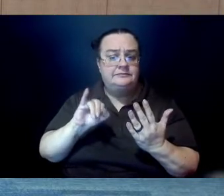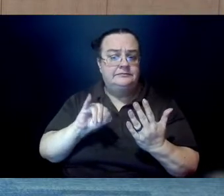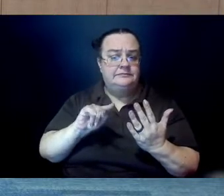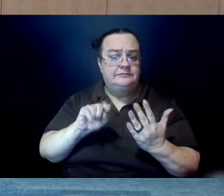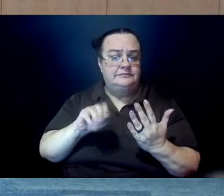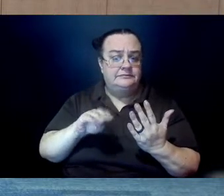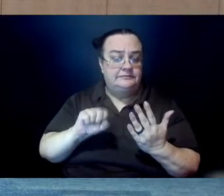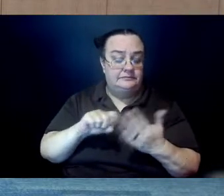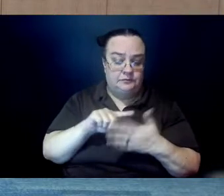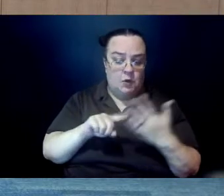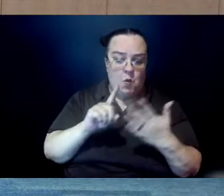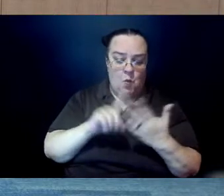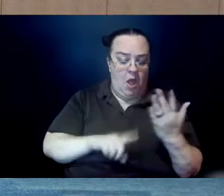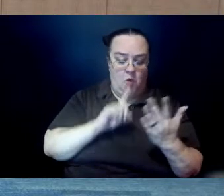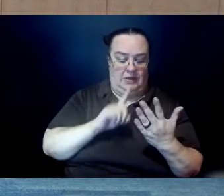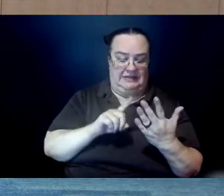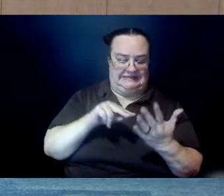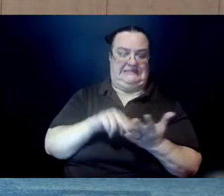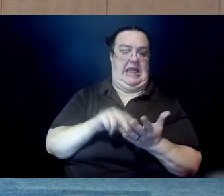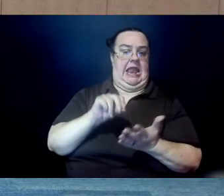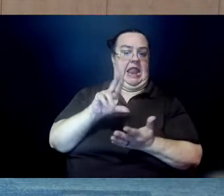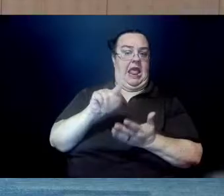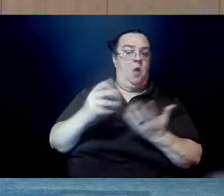the ones that jumped out to me were